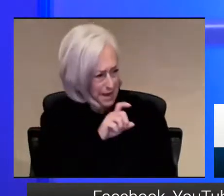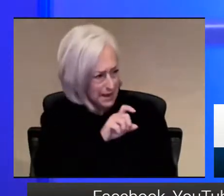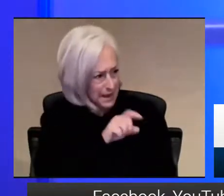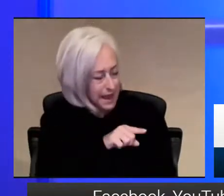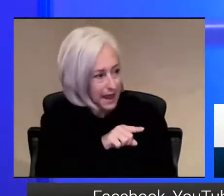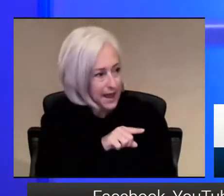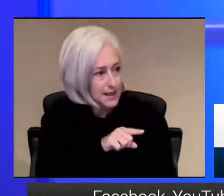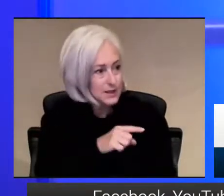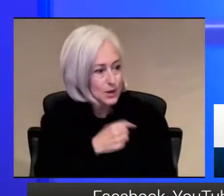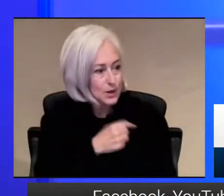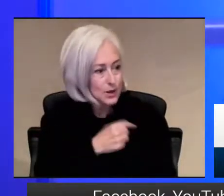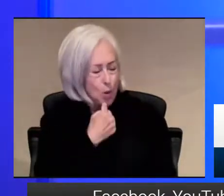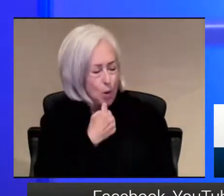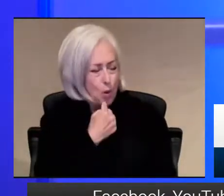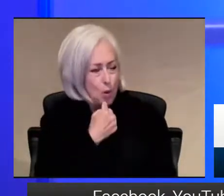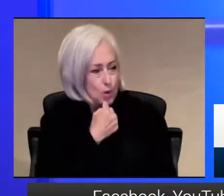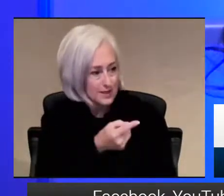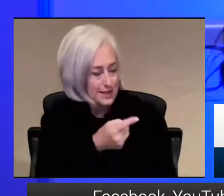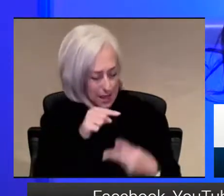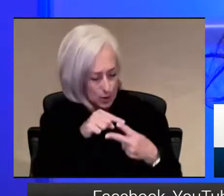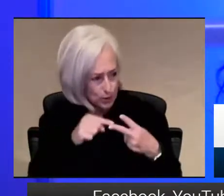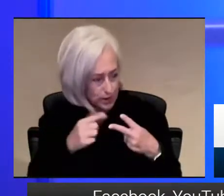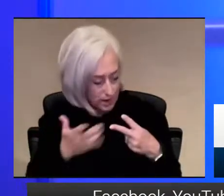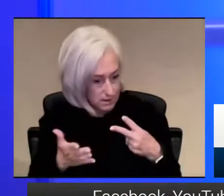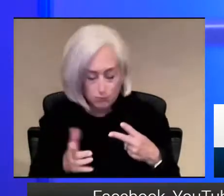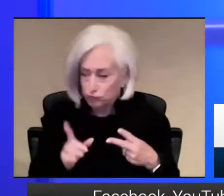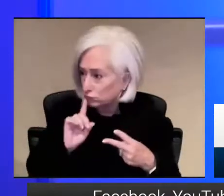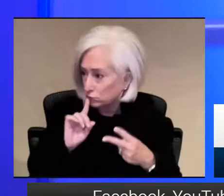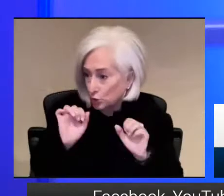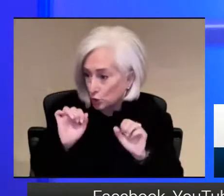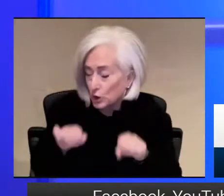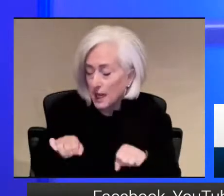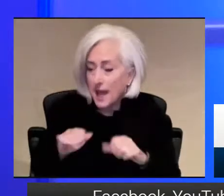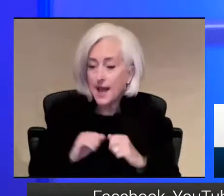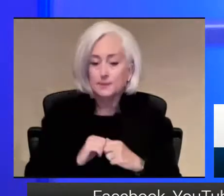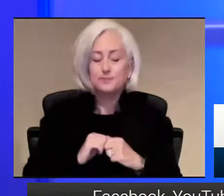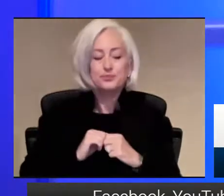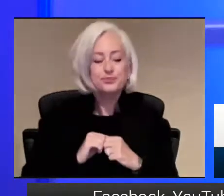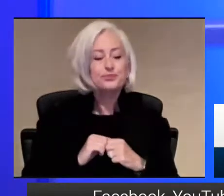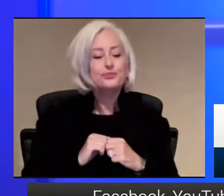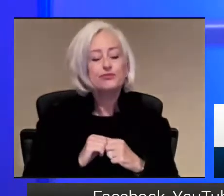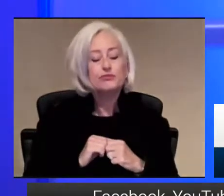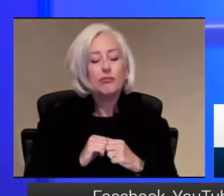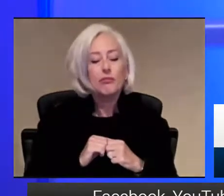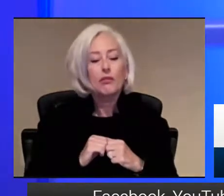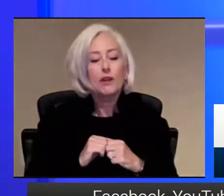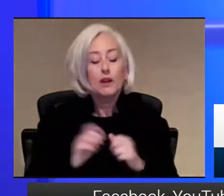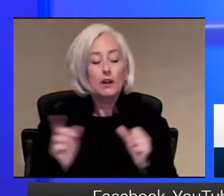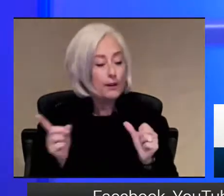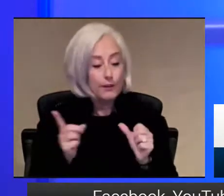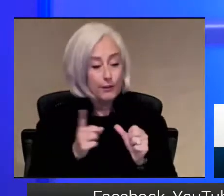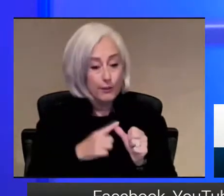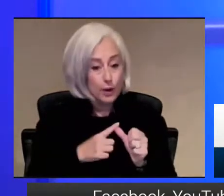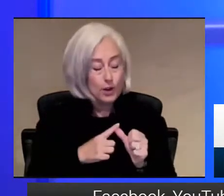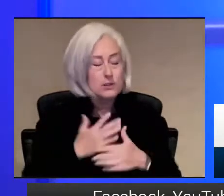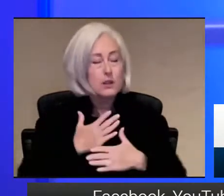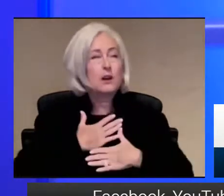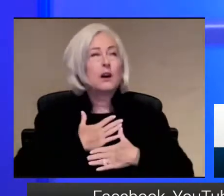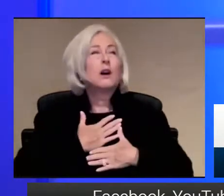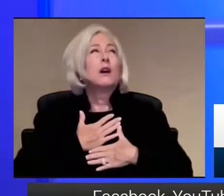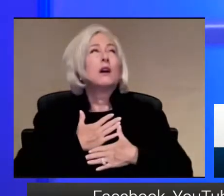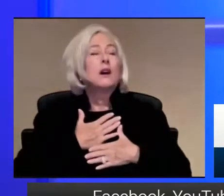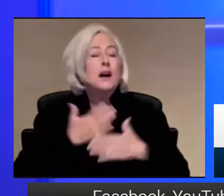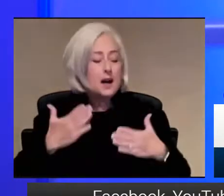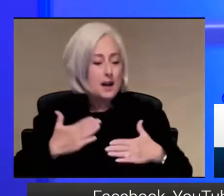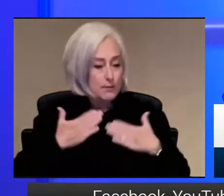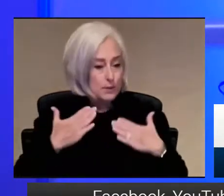two things?" And I said, "Oh, absolutely." And she said, "Number one, can I tell you how happy I am